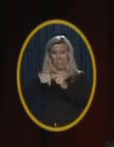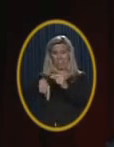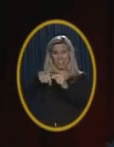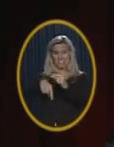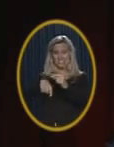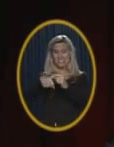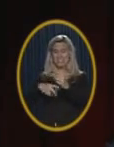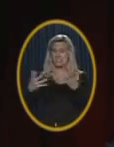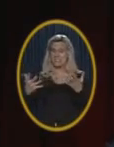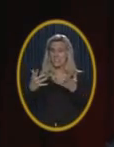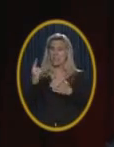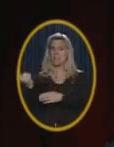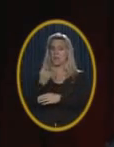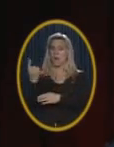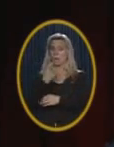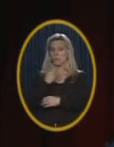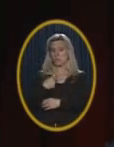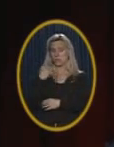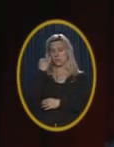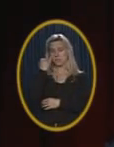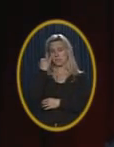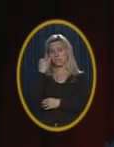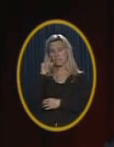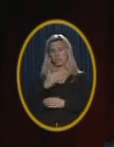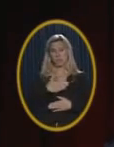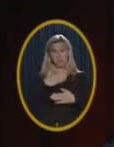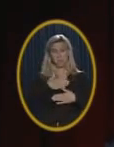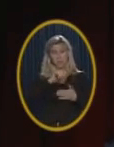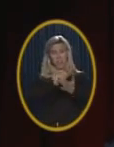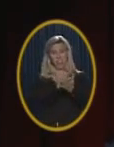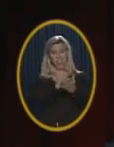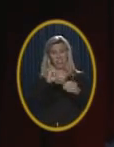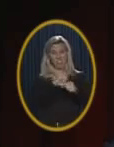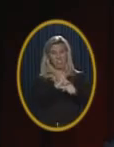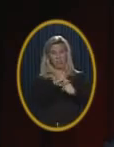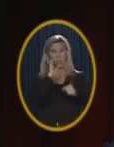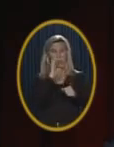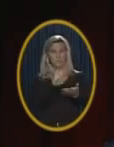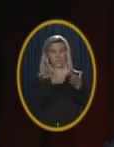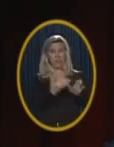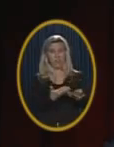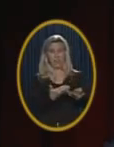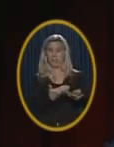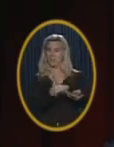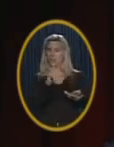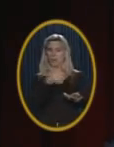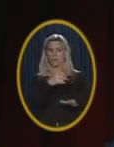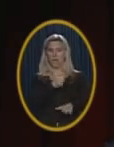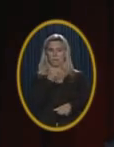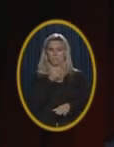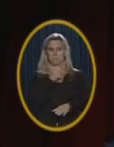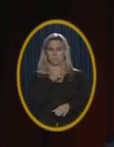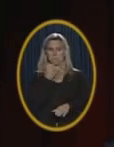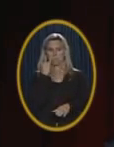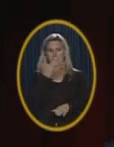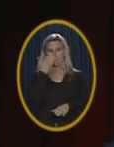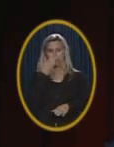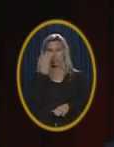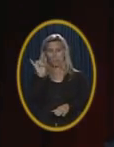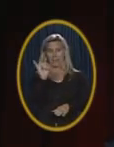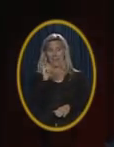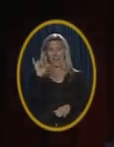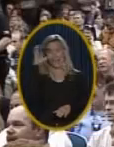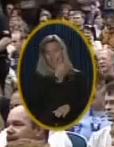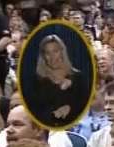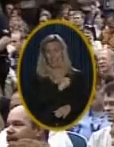what they always told us, like, if you can breathe monomethyl hydrazine, you're dead. Well, try to hold your breath if you smell anything like it,